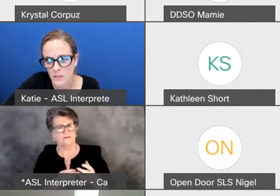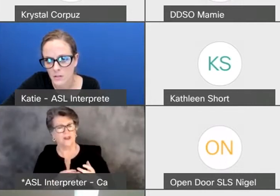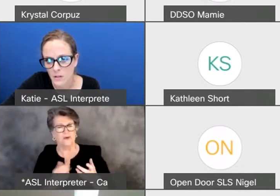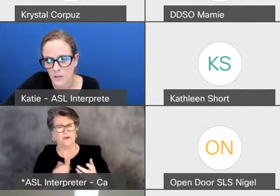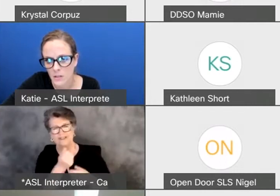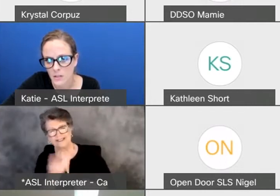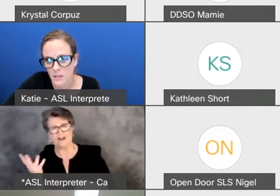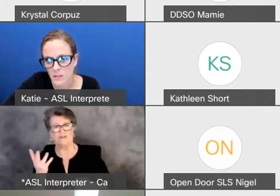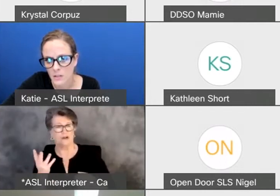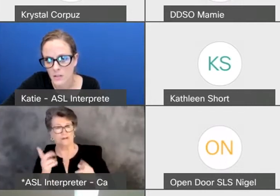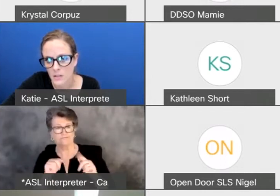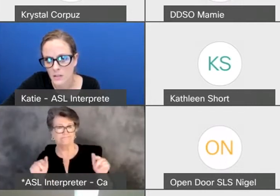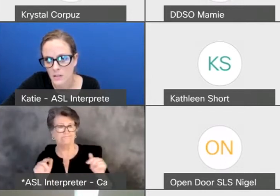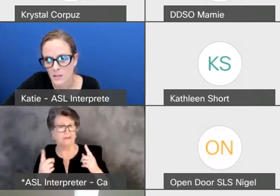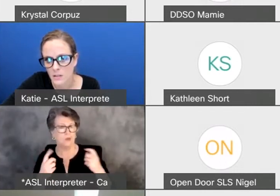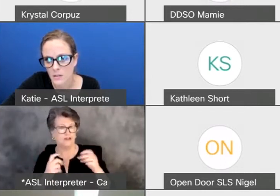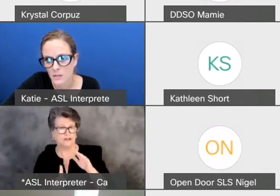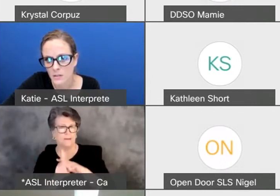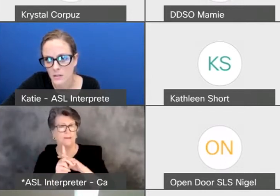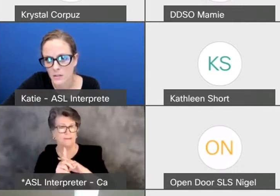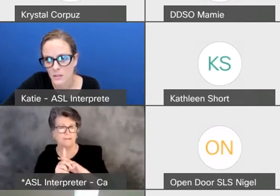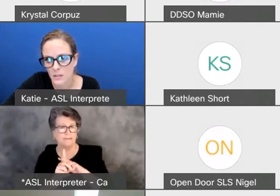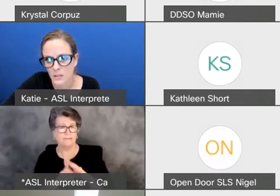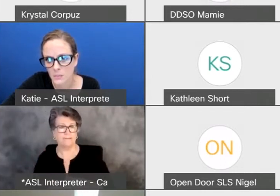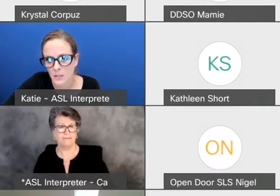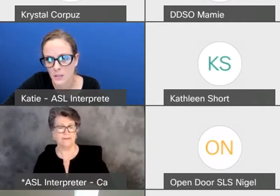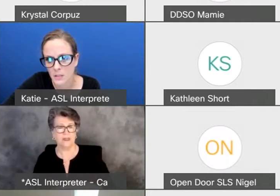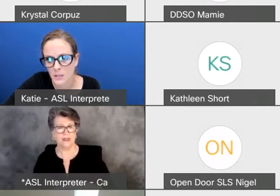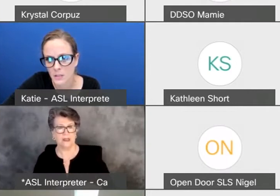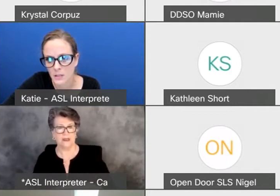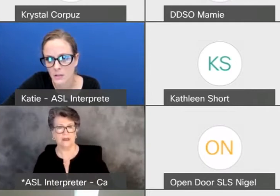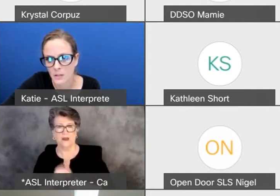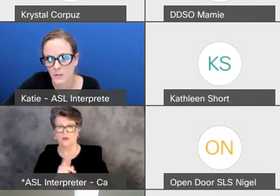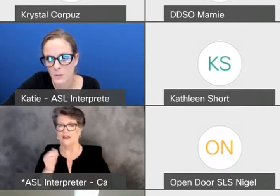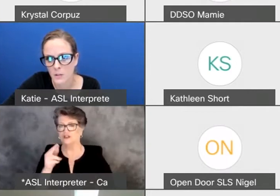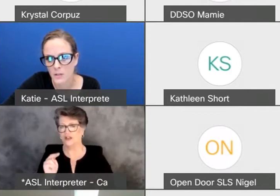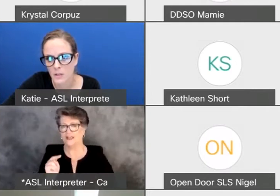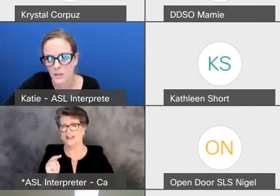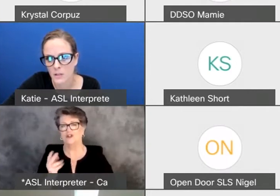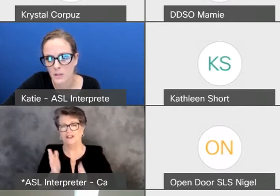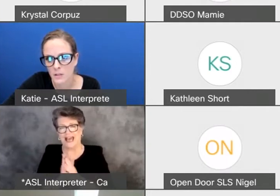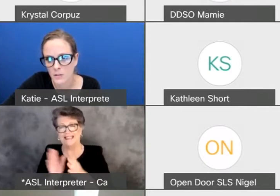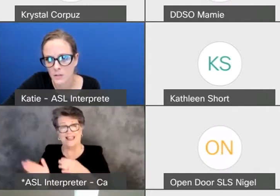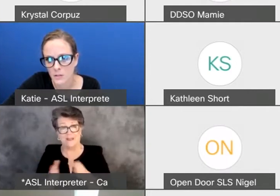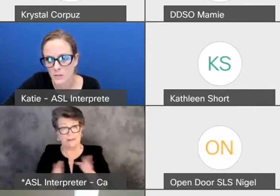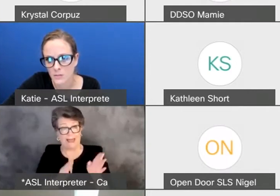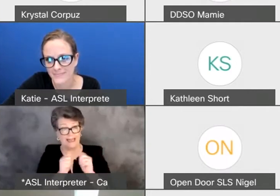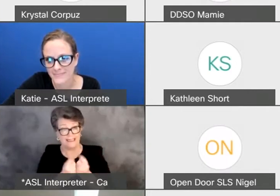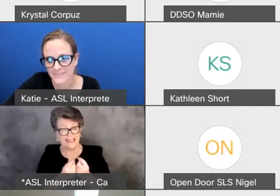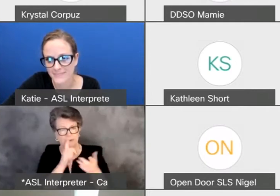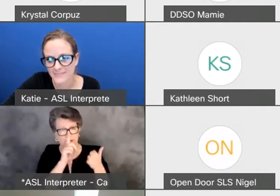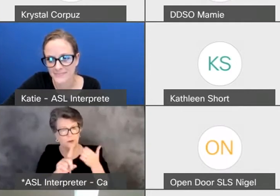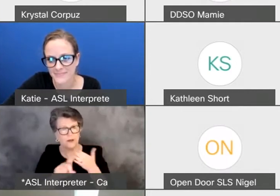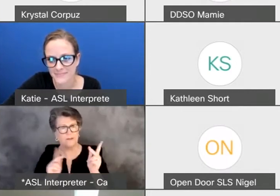number of different questions that came up related to that. We're just asking the planning teams to look at folks are returning